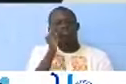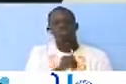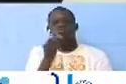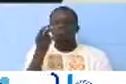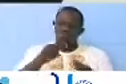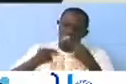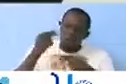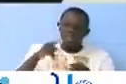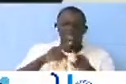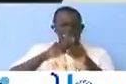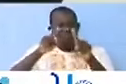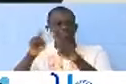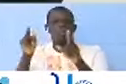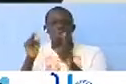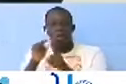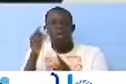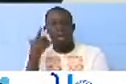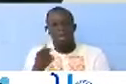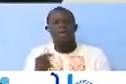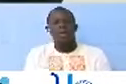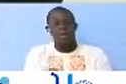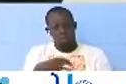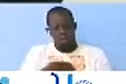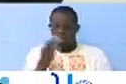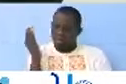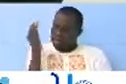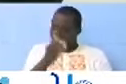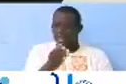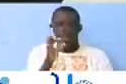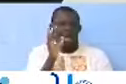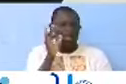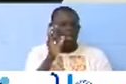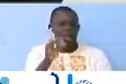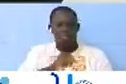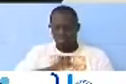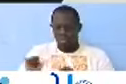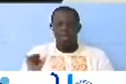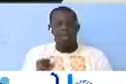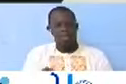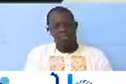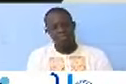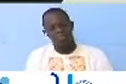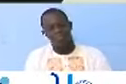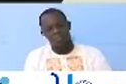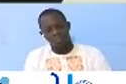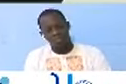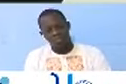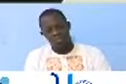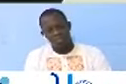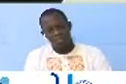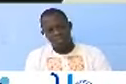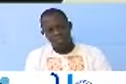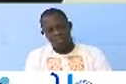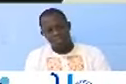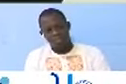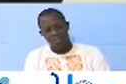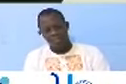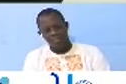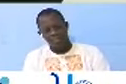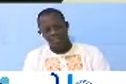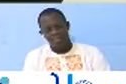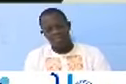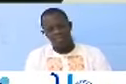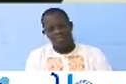stories, but we would also like a direct answer to our questions sometimes. Well, I don't know if you can jabiru di